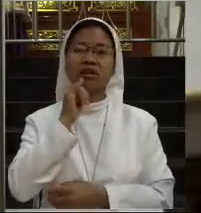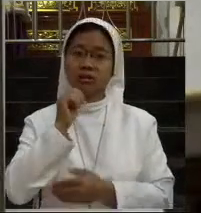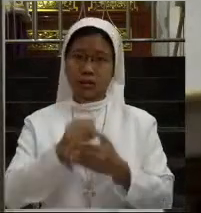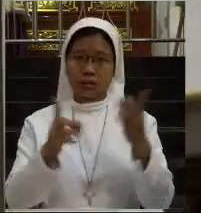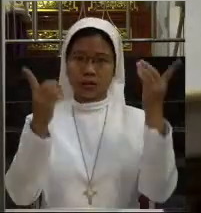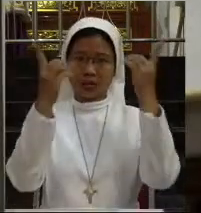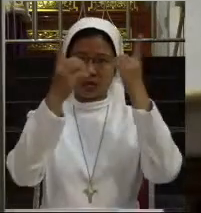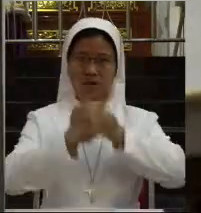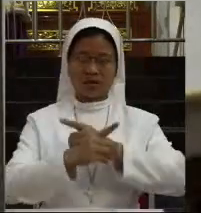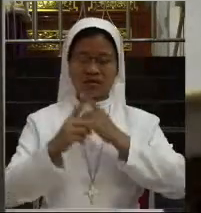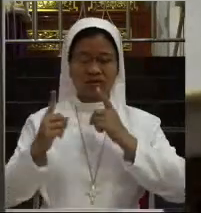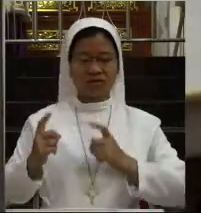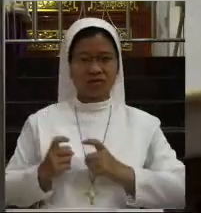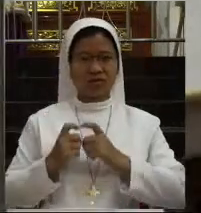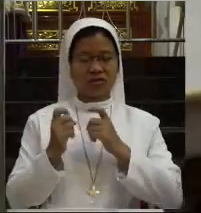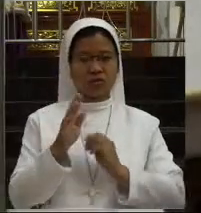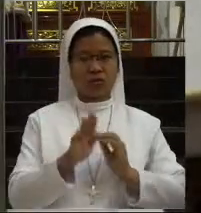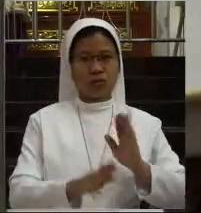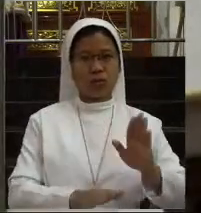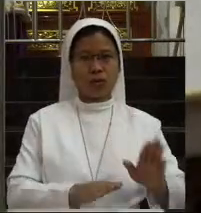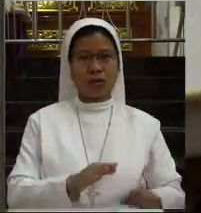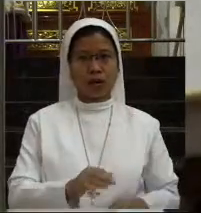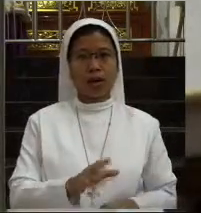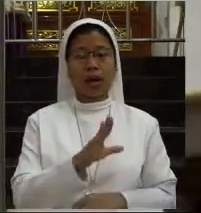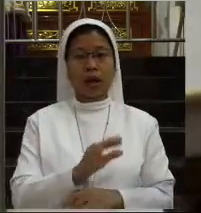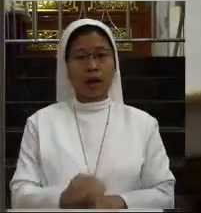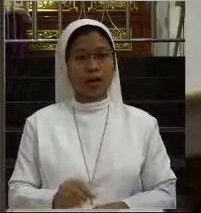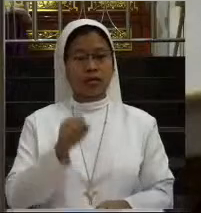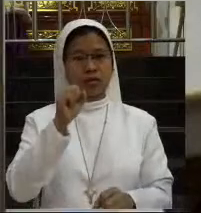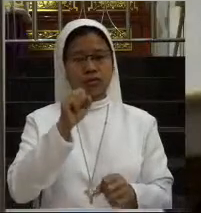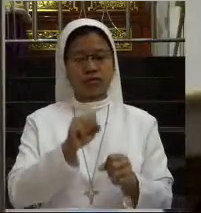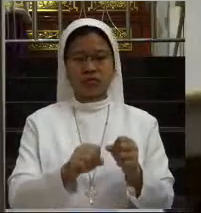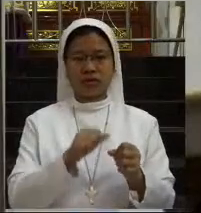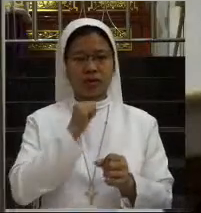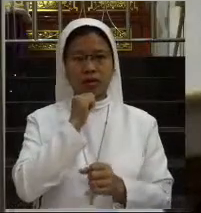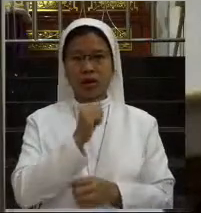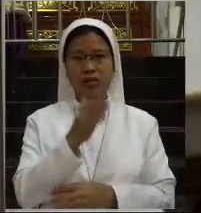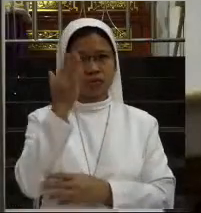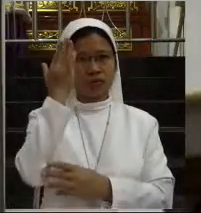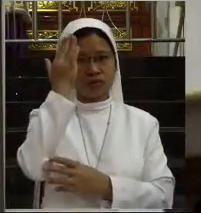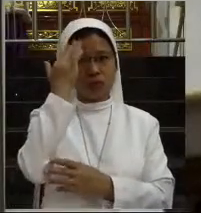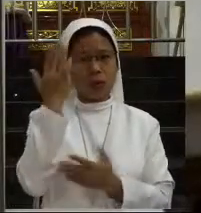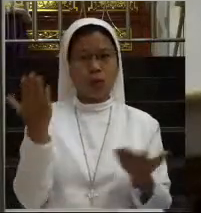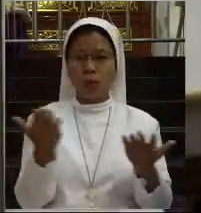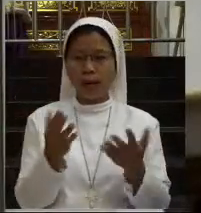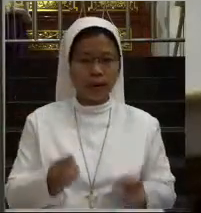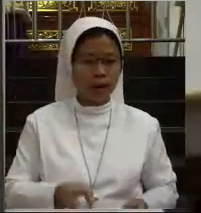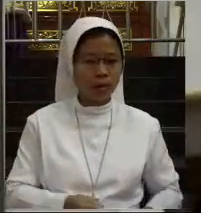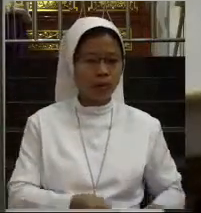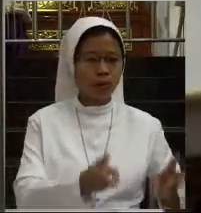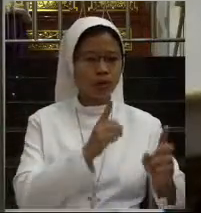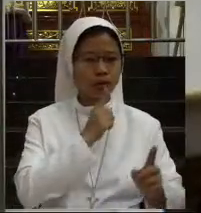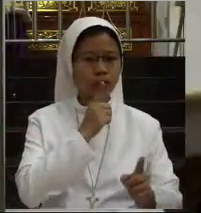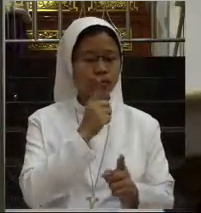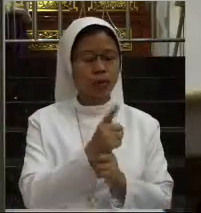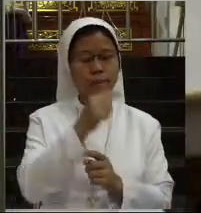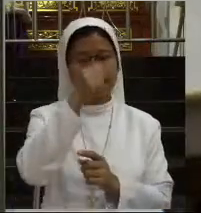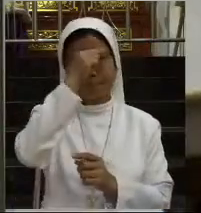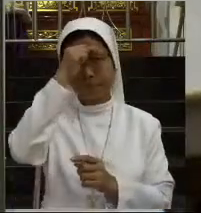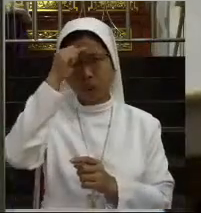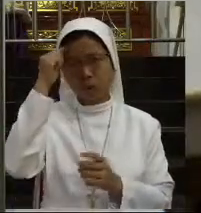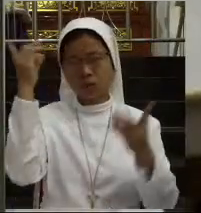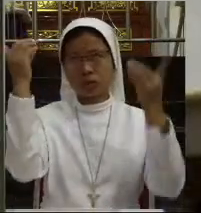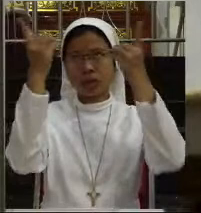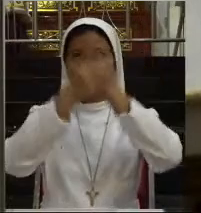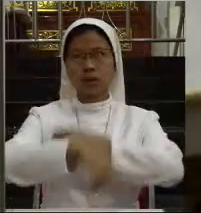He walks in darkness and does not know where he is going, because the darkness